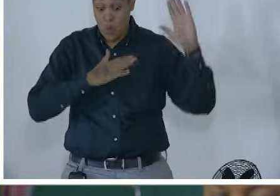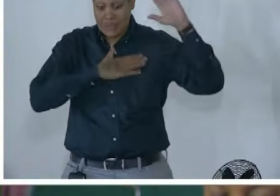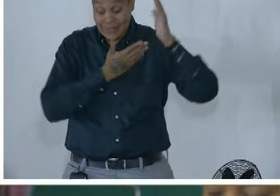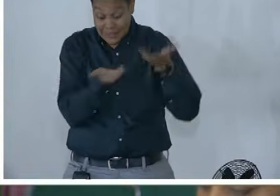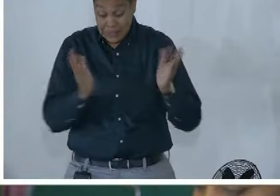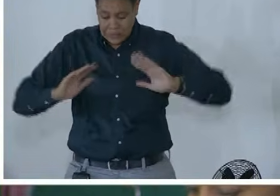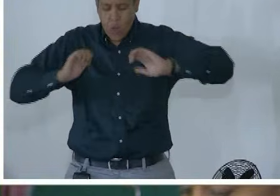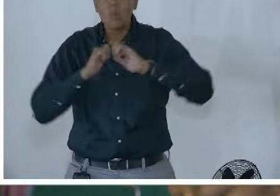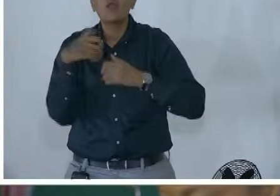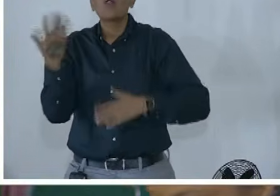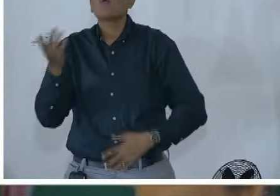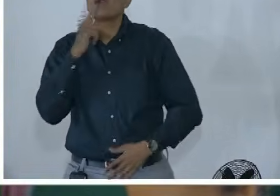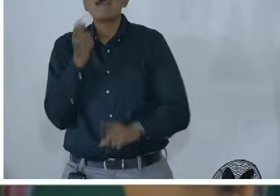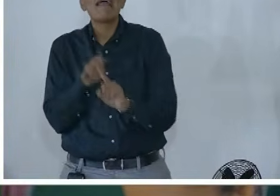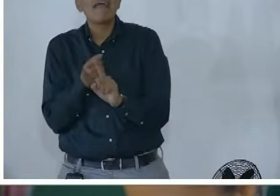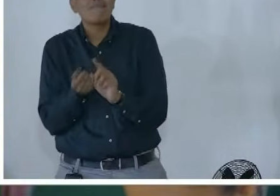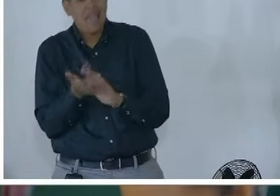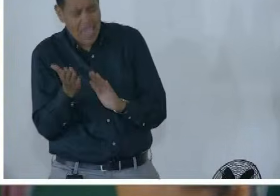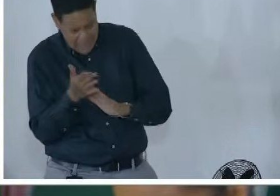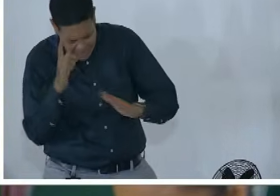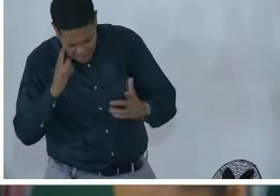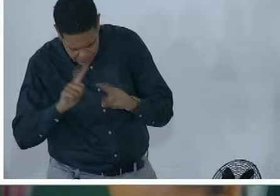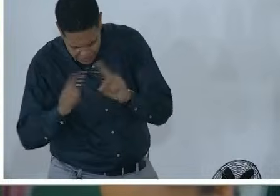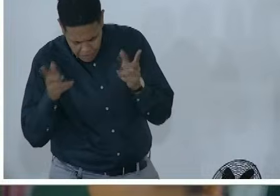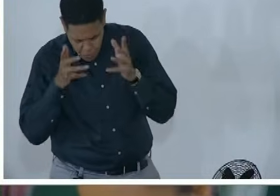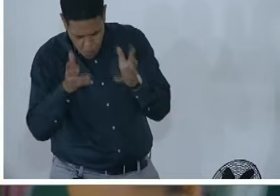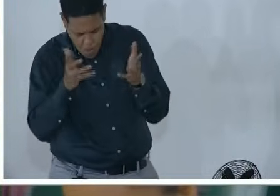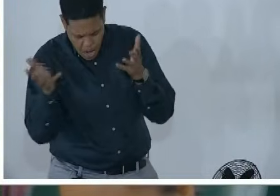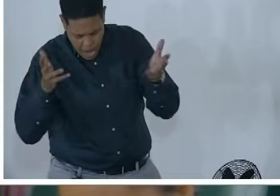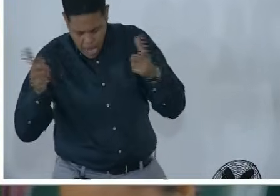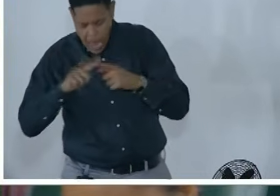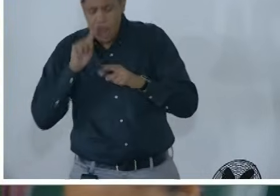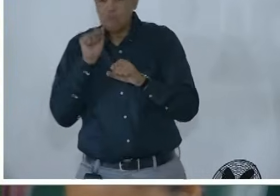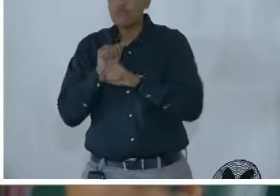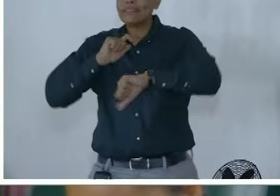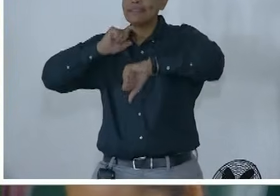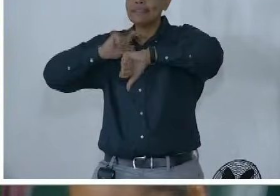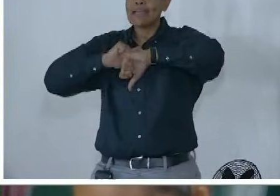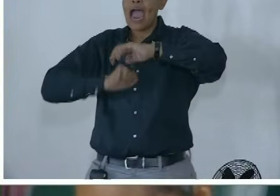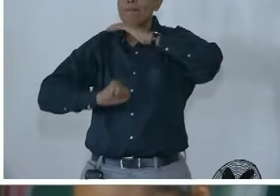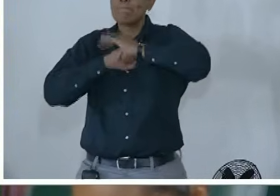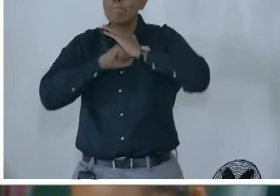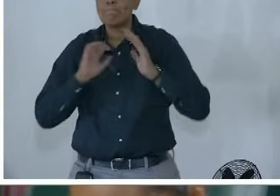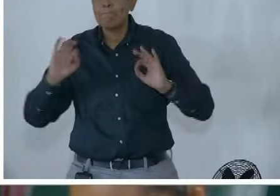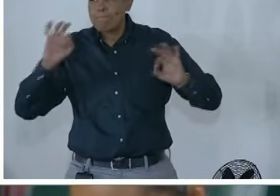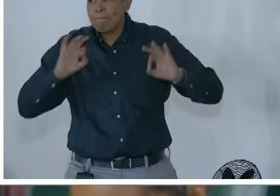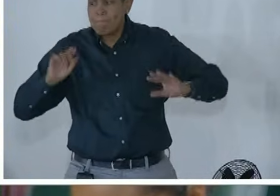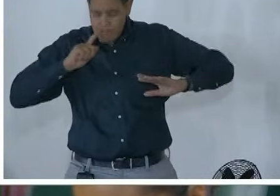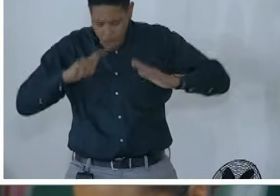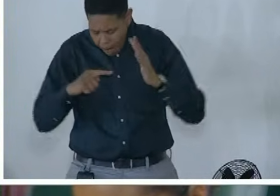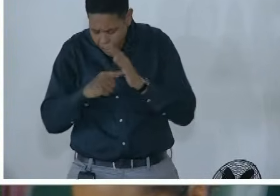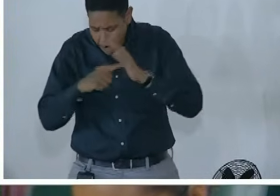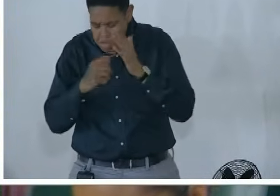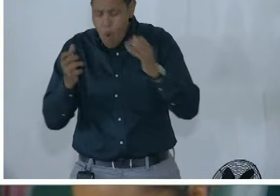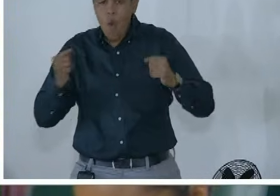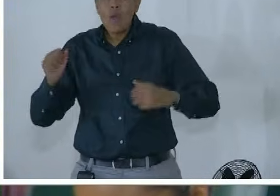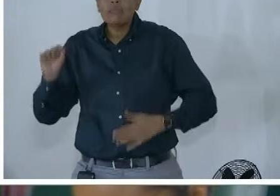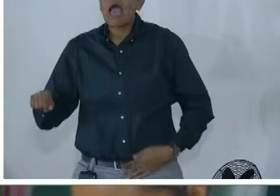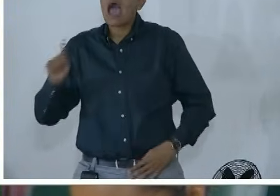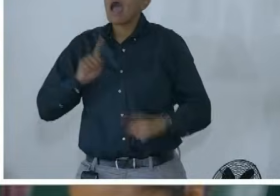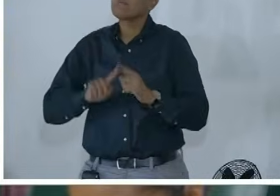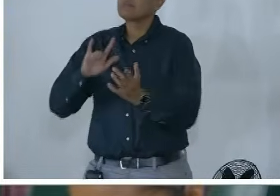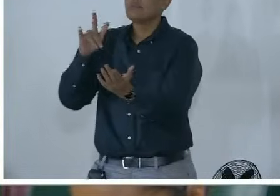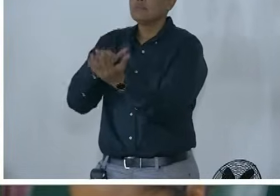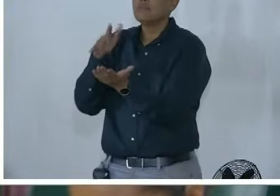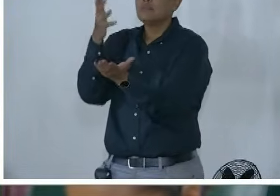citizens with effective alternatives that are timely, affordable, and